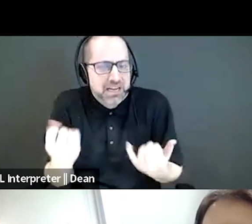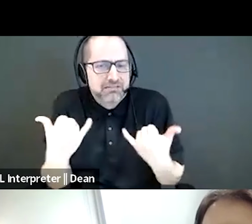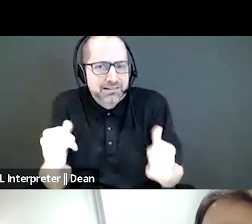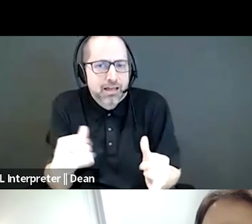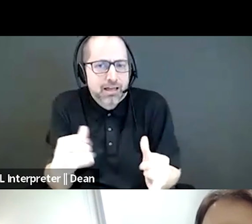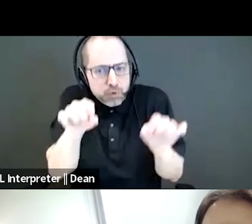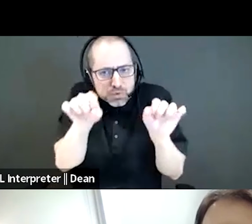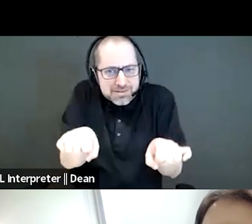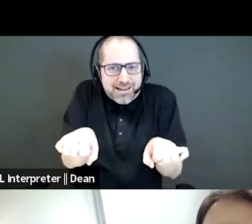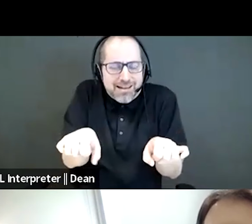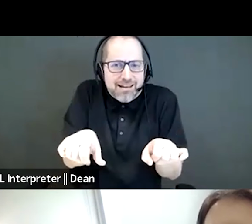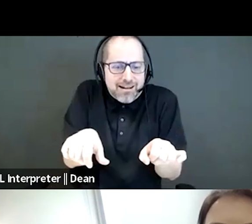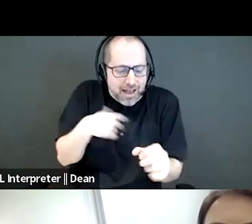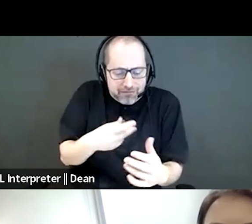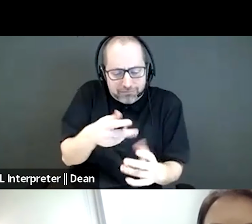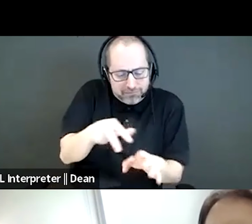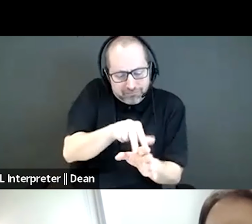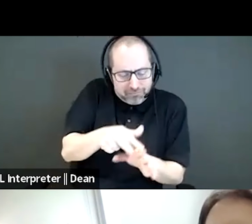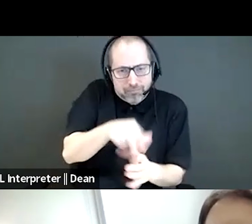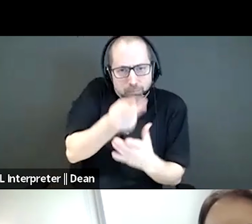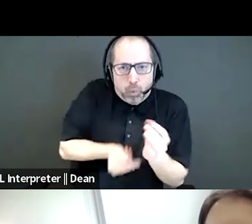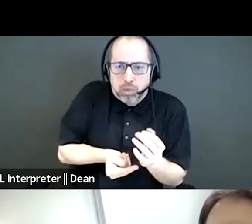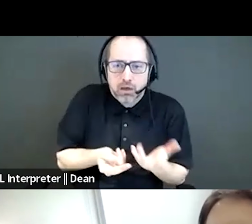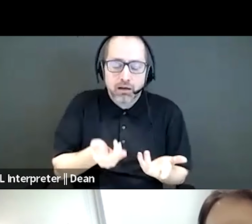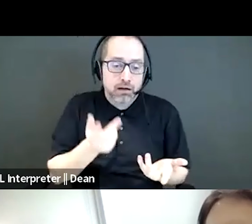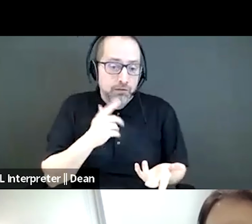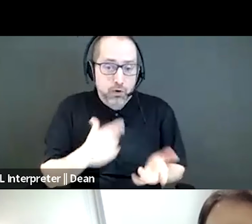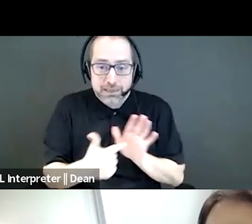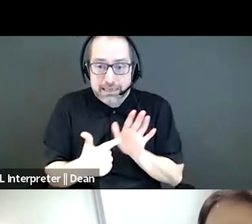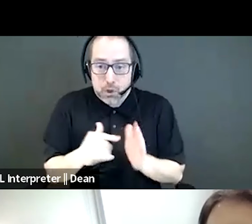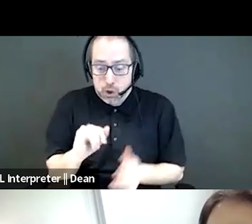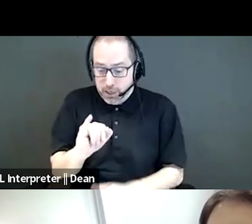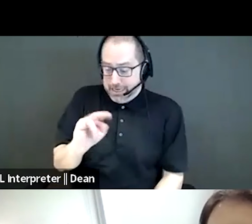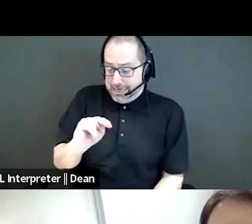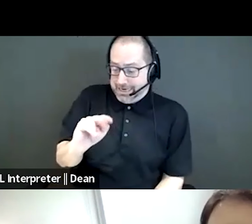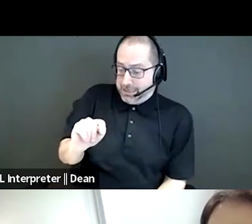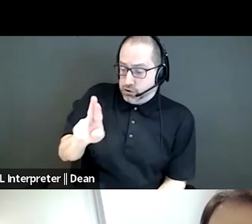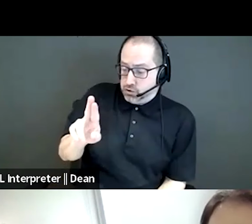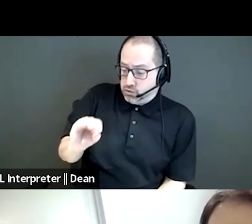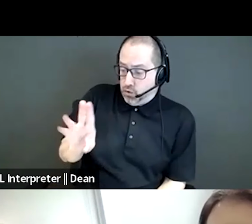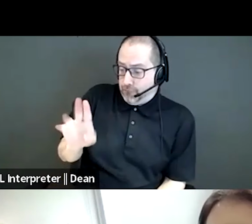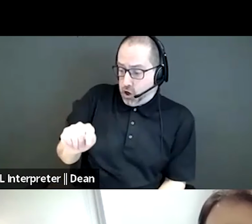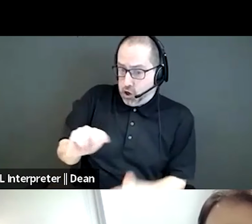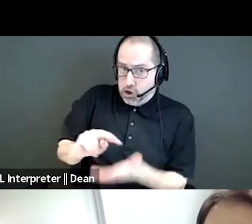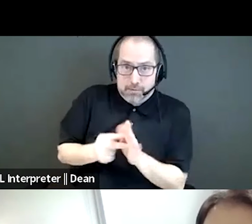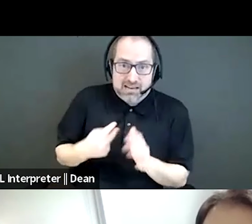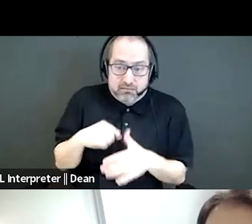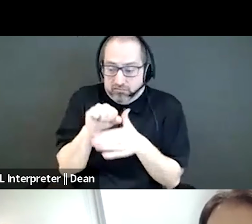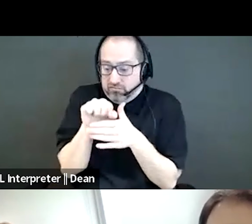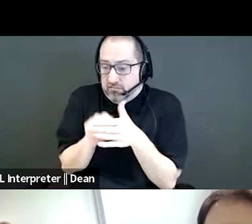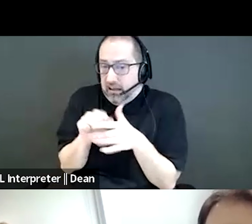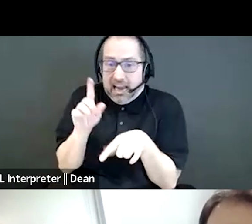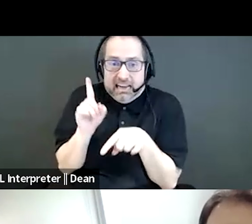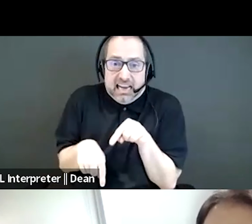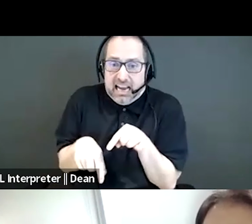speaking to a whole bunch of people on a recording that's going to, go out to hundreds of people because I'm an introvert. So I think that,